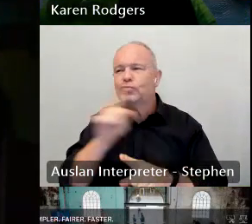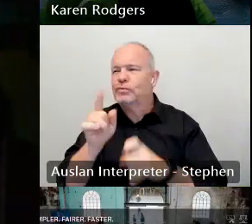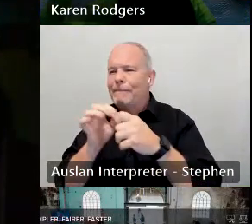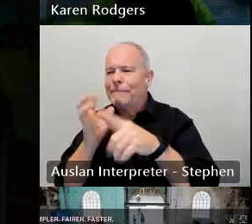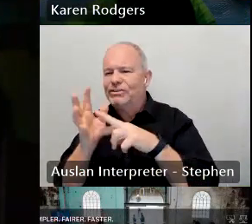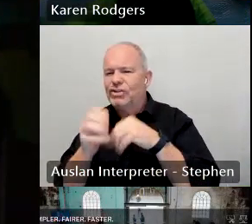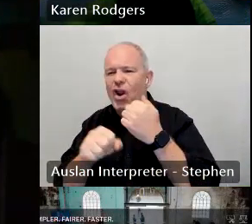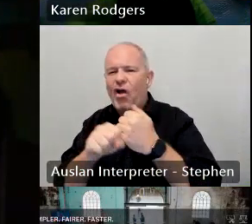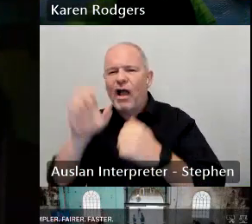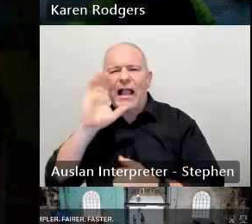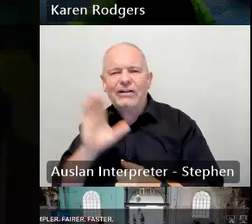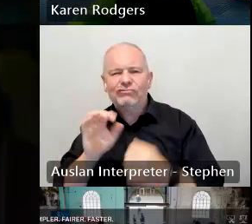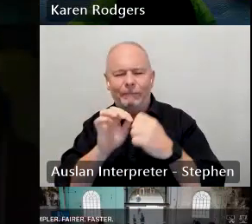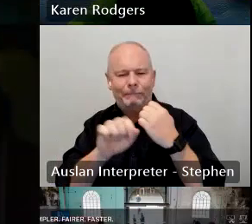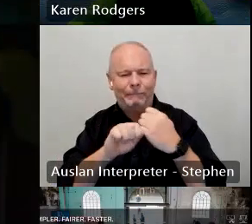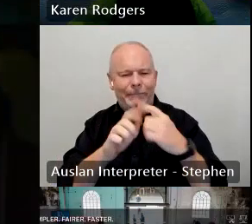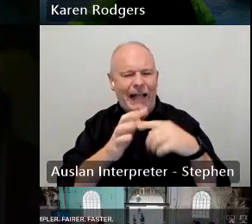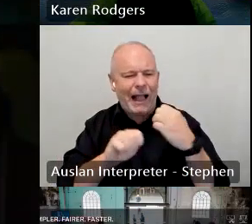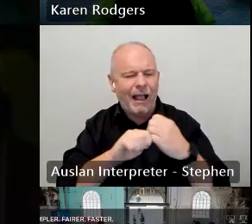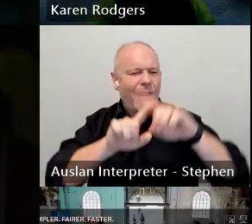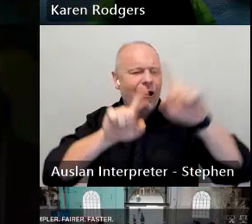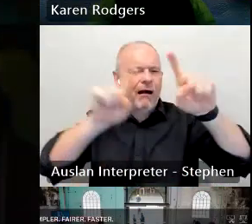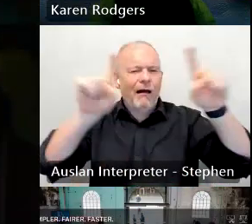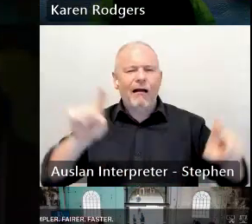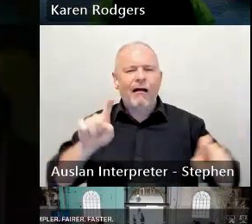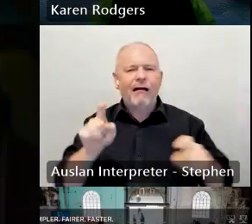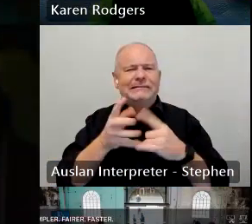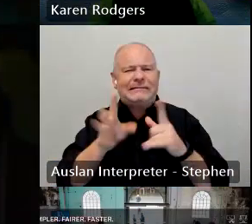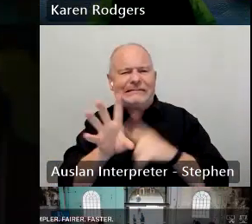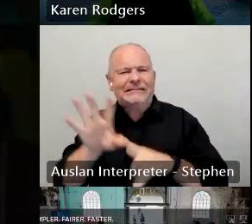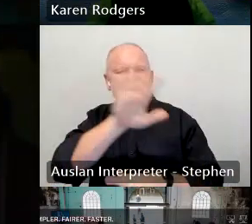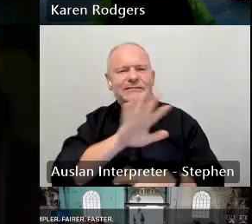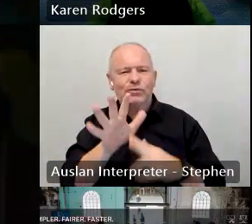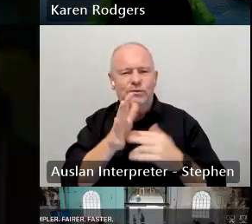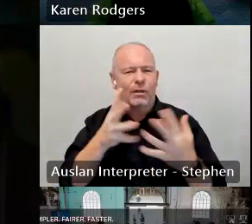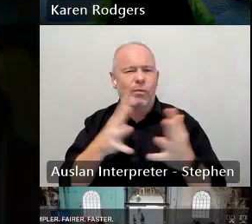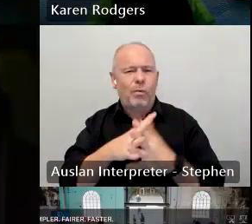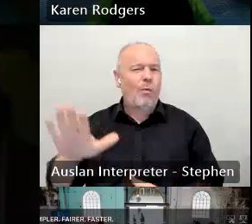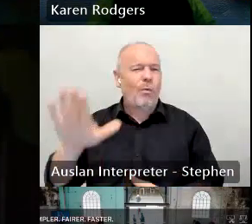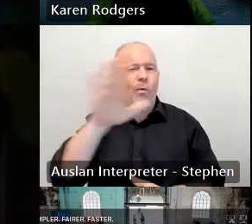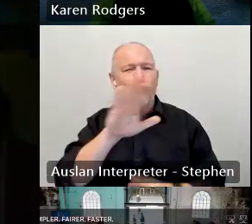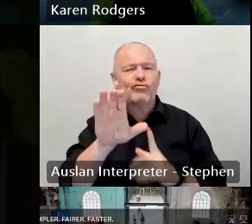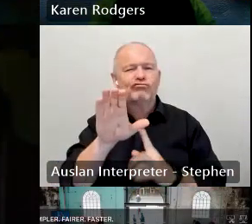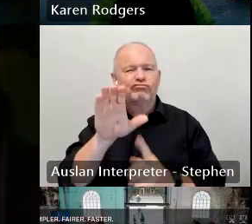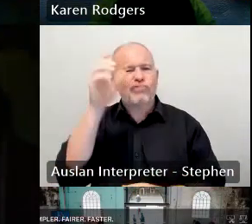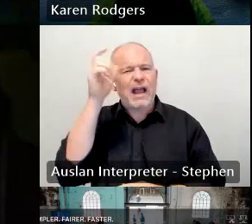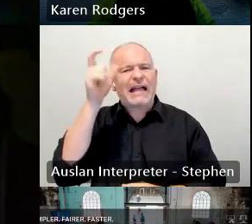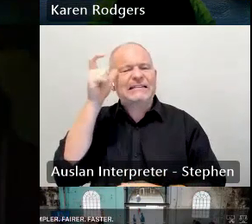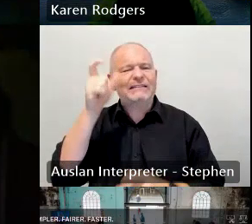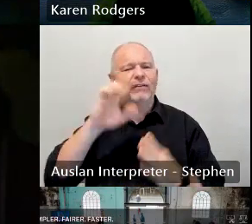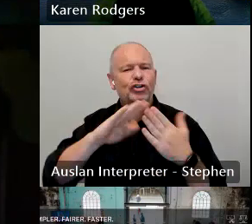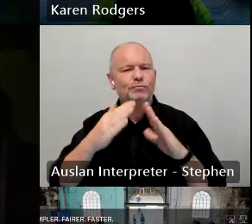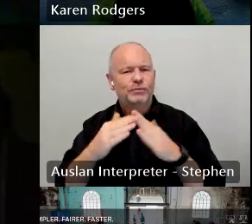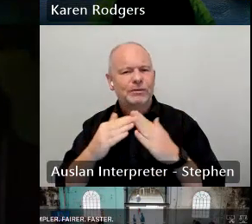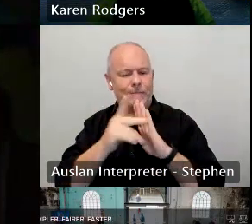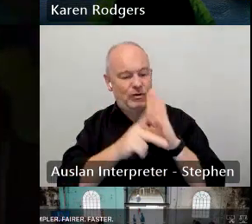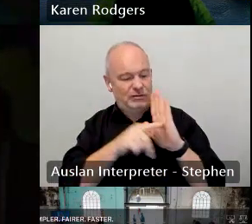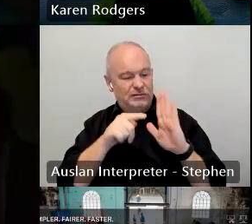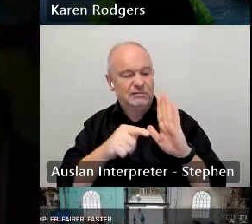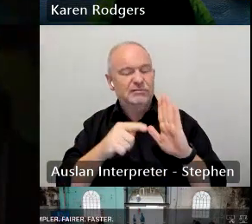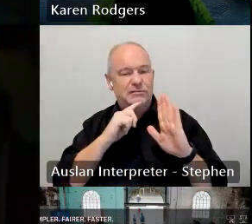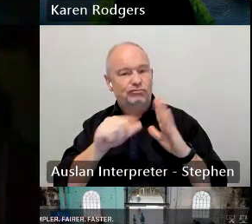in the south, right across Sydney, we listened to the feedback and the Creative Communities policy articulates and